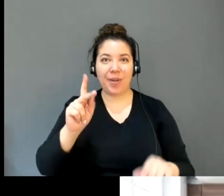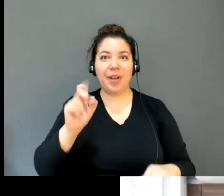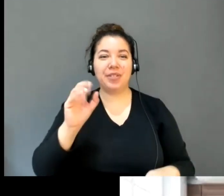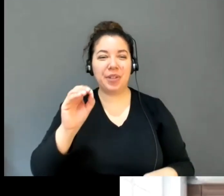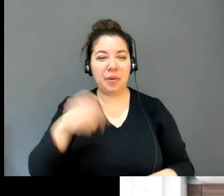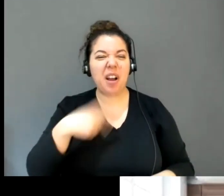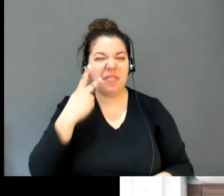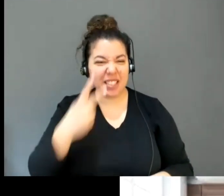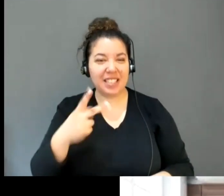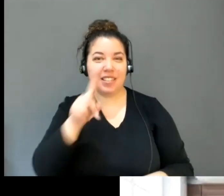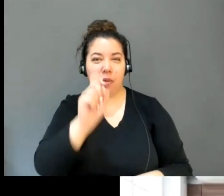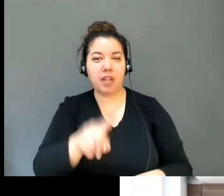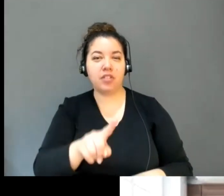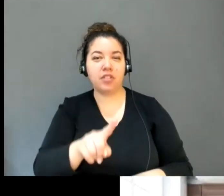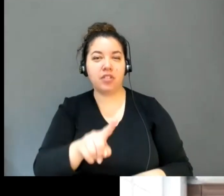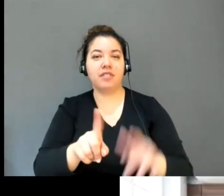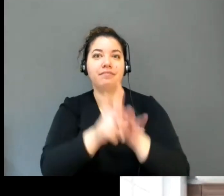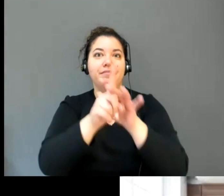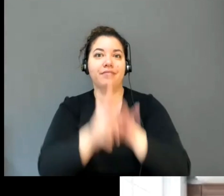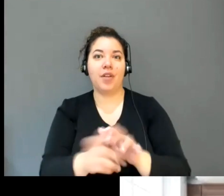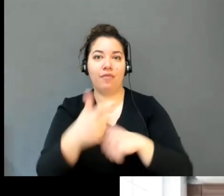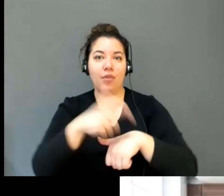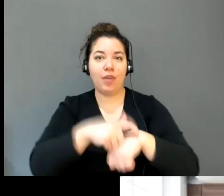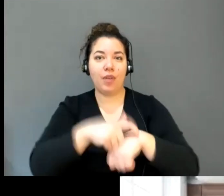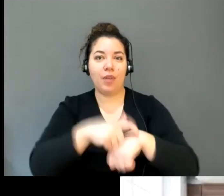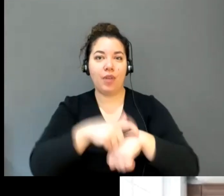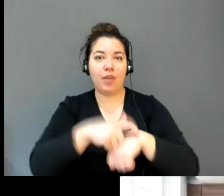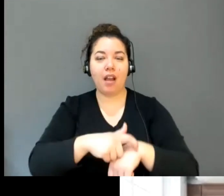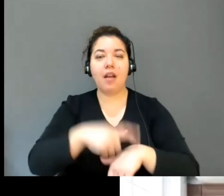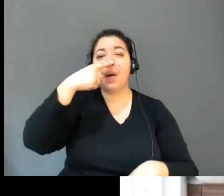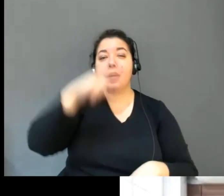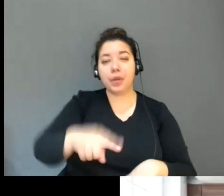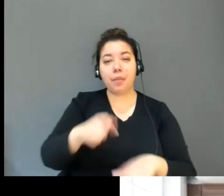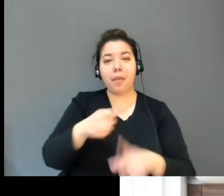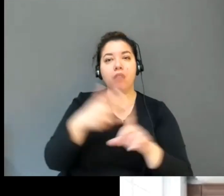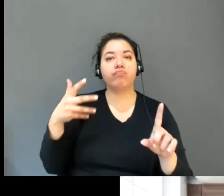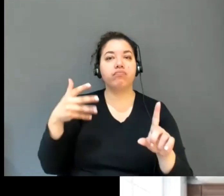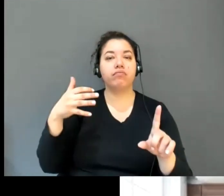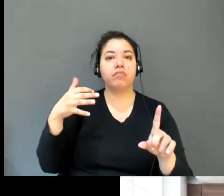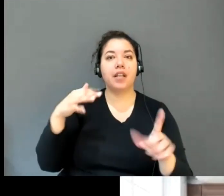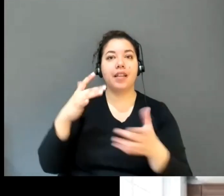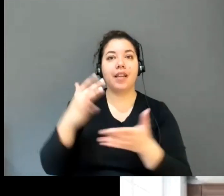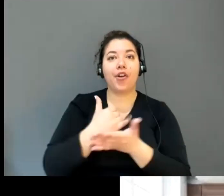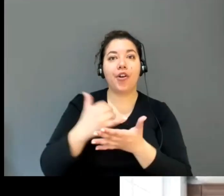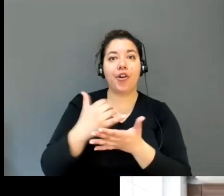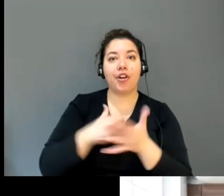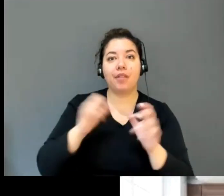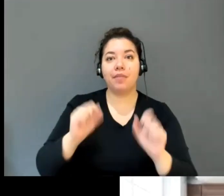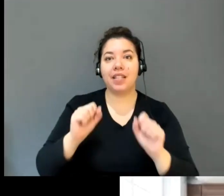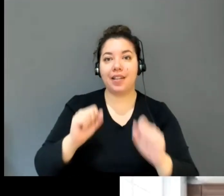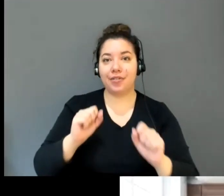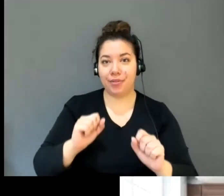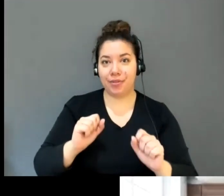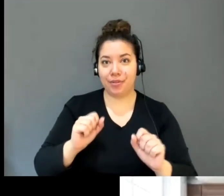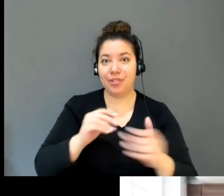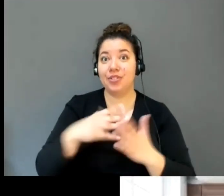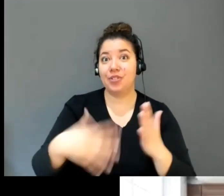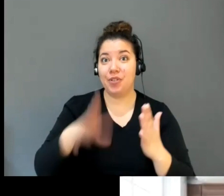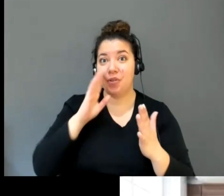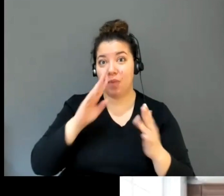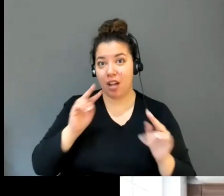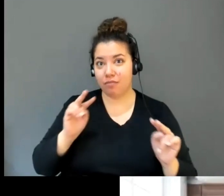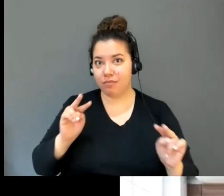it out there. Can you talk about the earning potential of careers in cybersecurity? Students are going to lean in on this one. How much can you